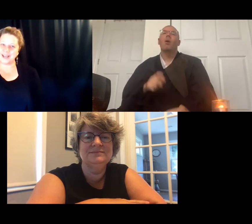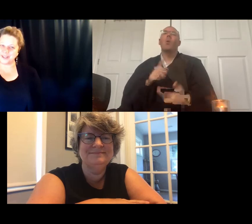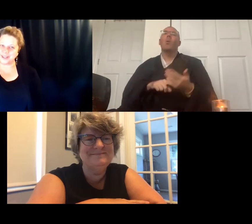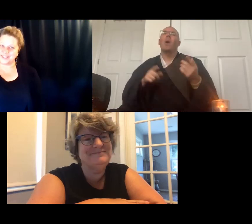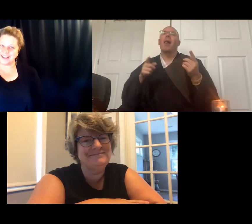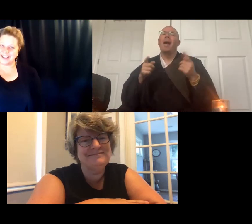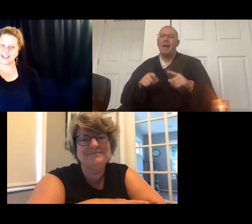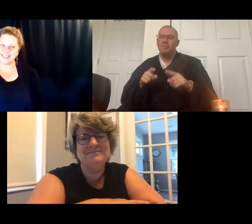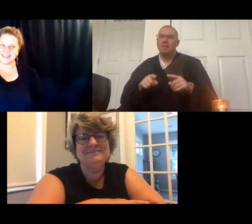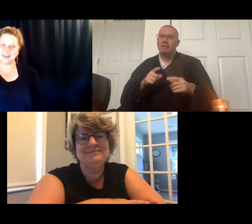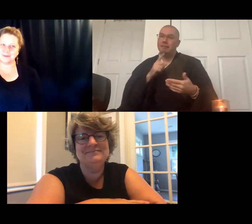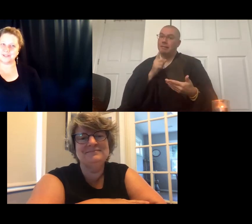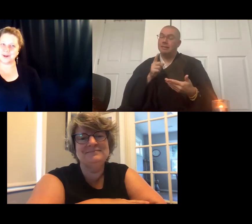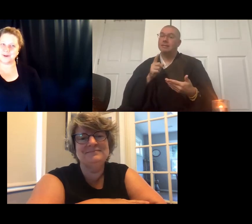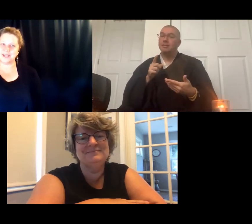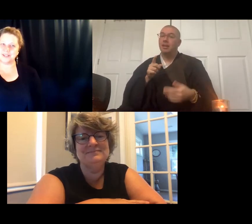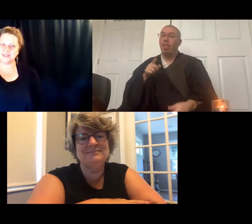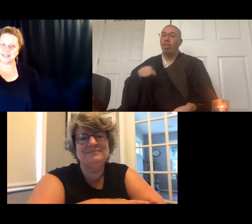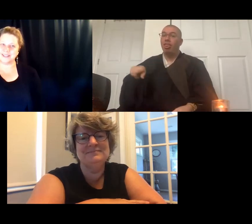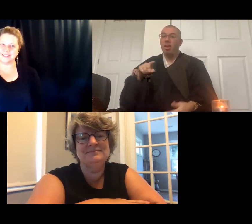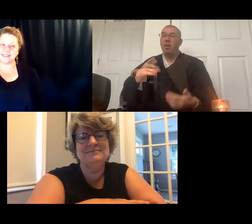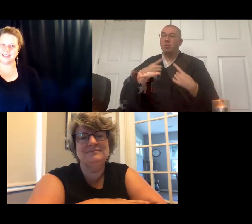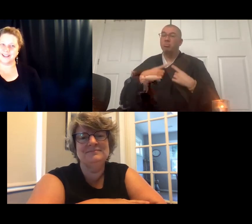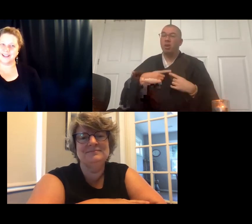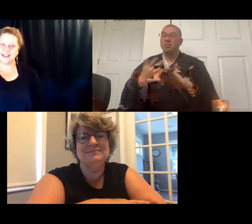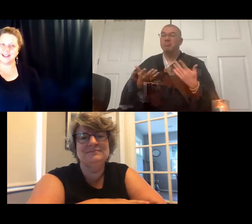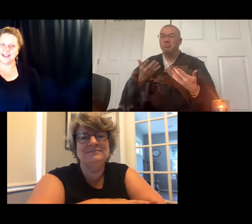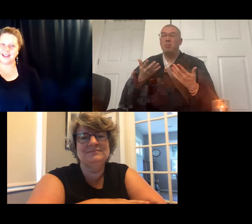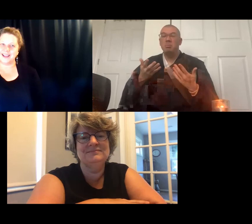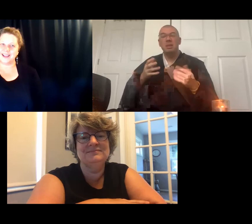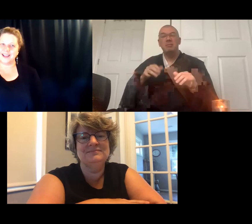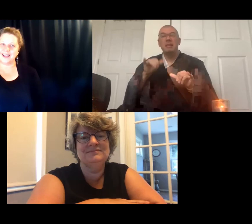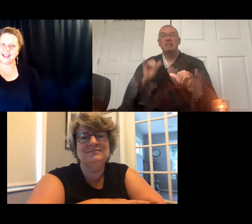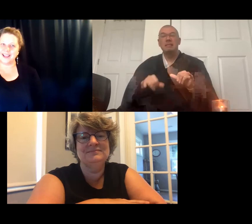felt better. And I thought that was so interesting.